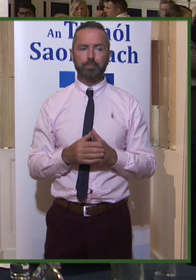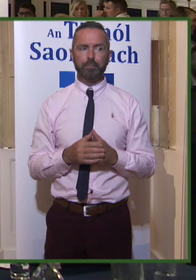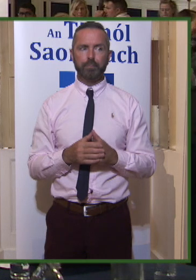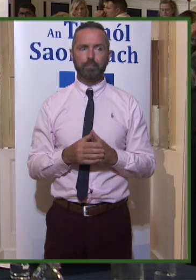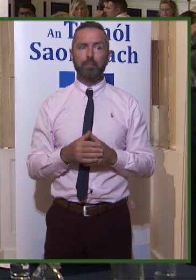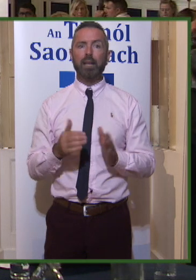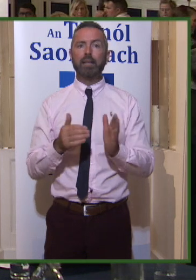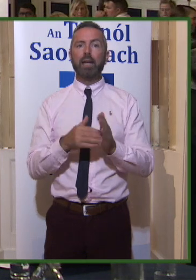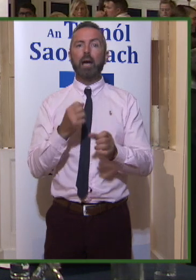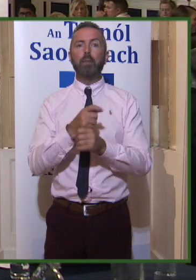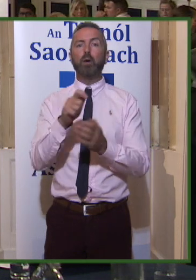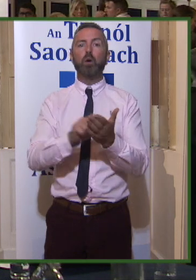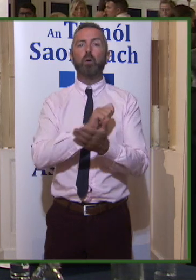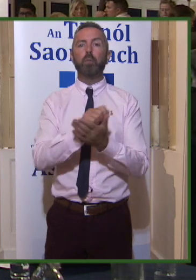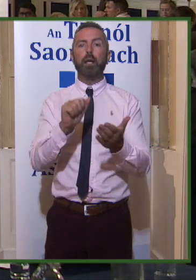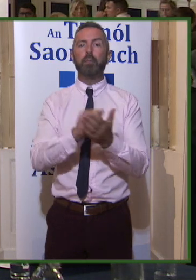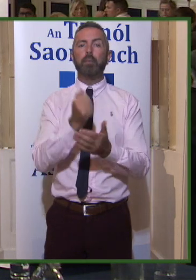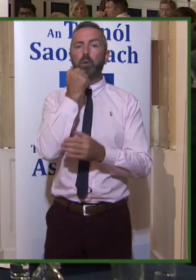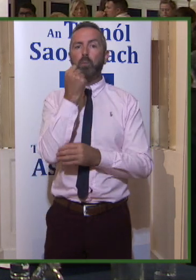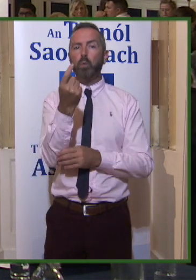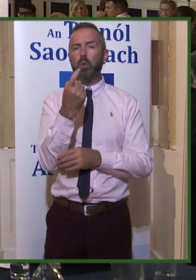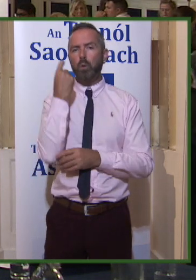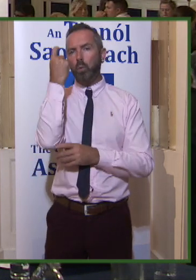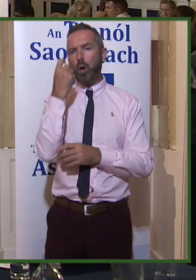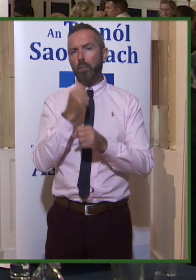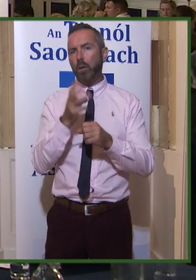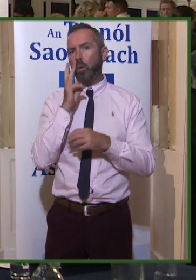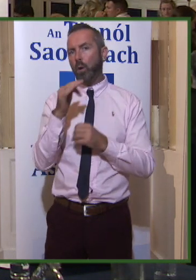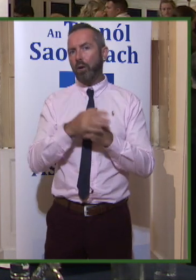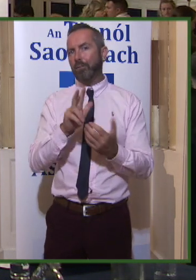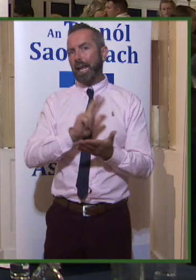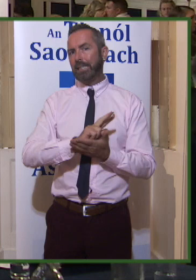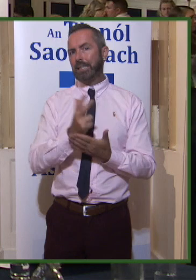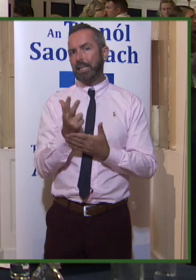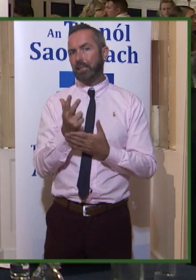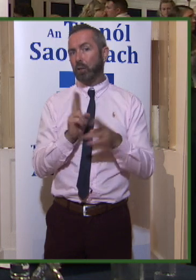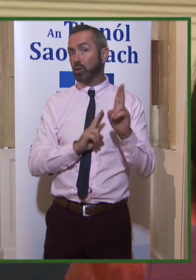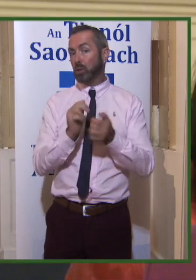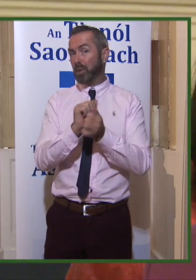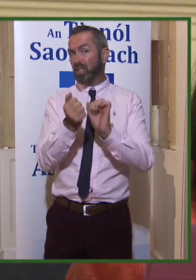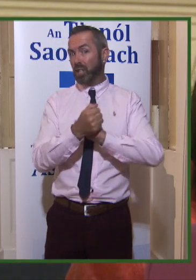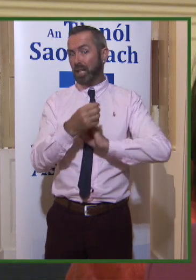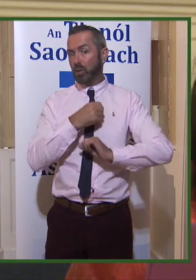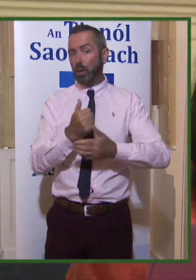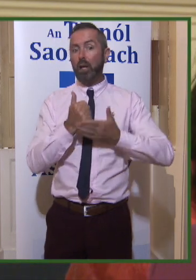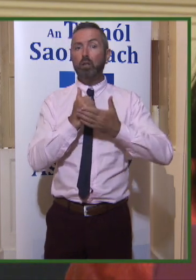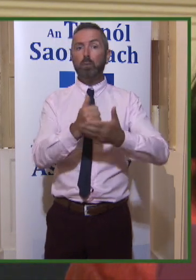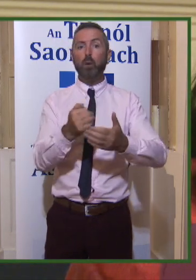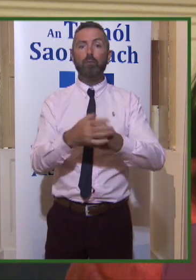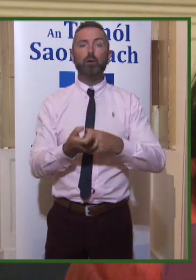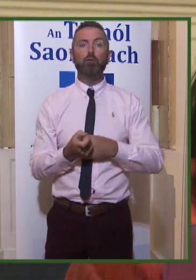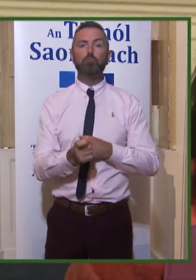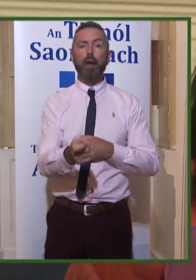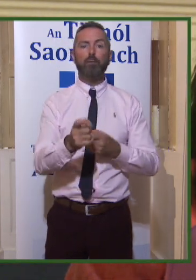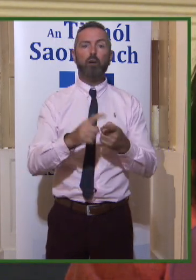Just on ballot paper 1, we were just wondering about the wording of 18, whether that should be changed to support for the traveller and Roma communities.